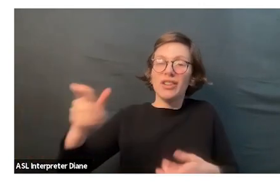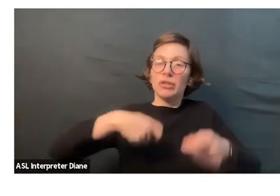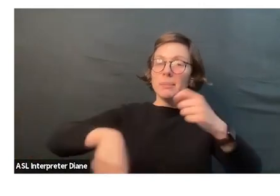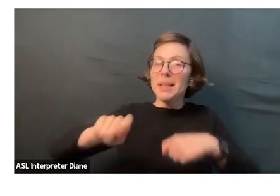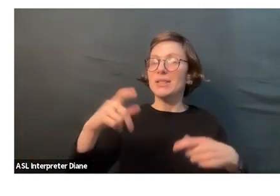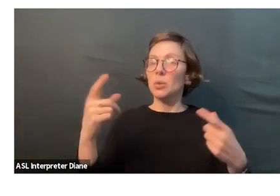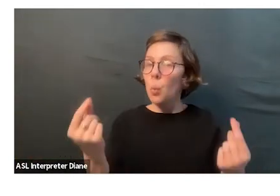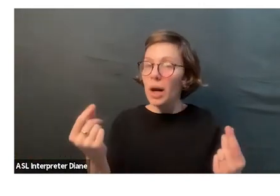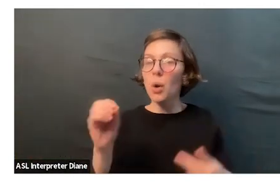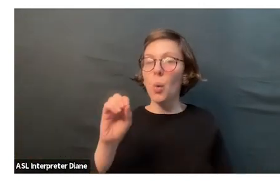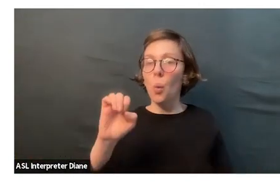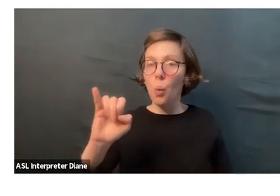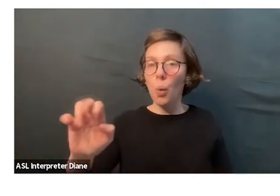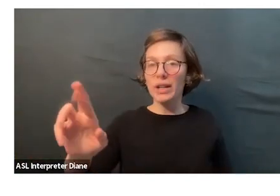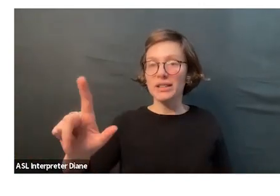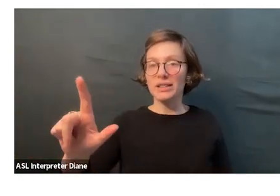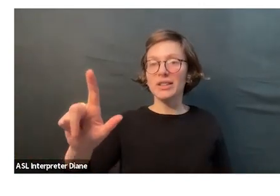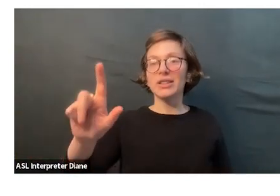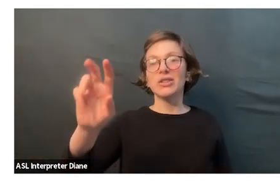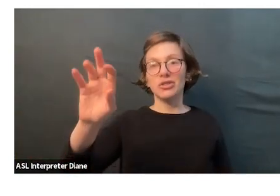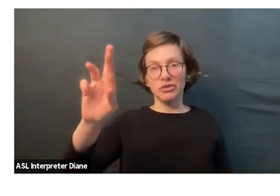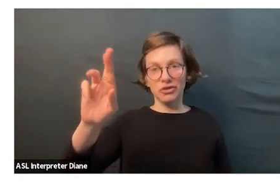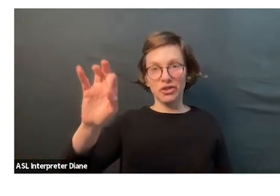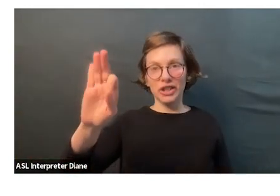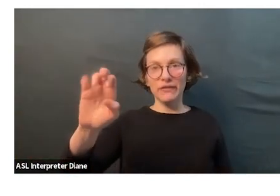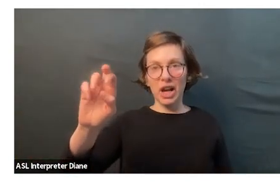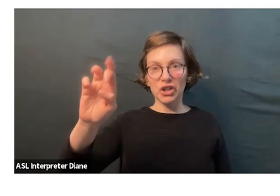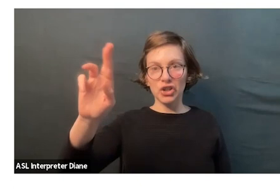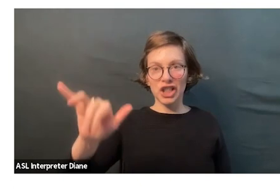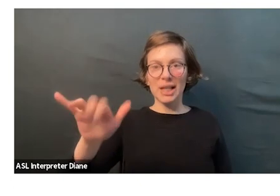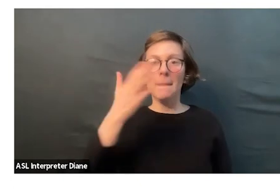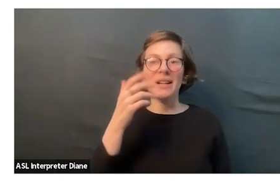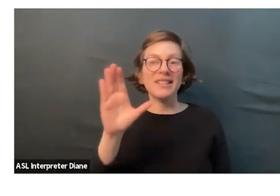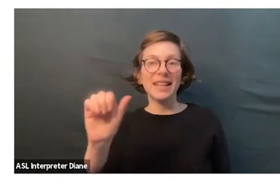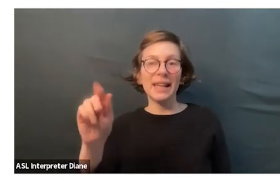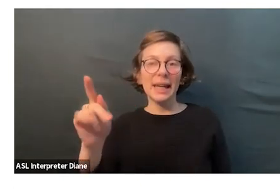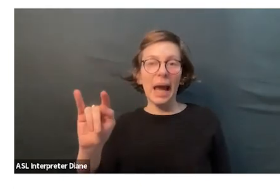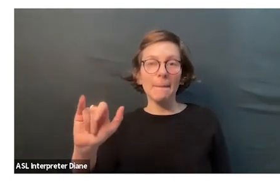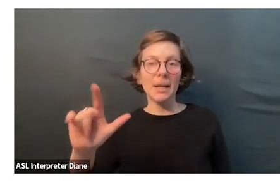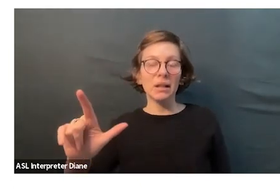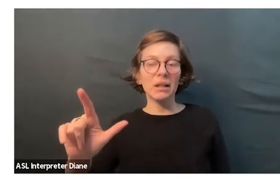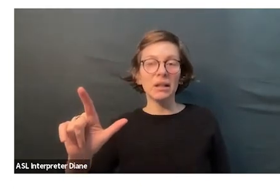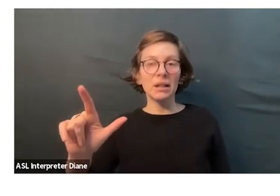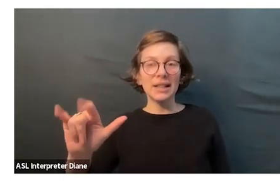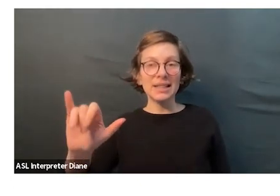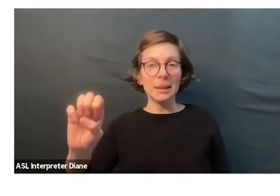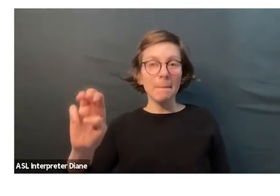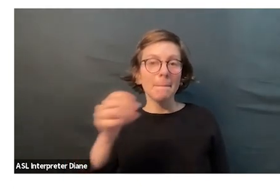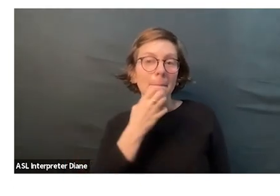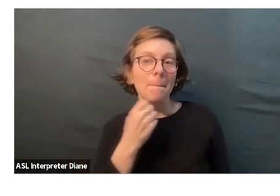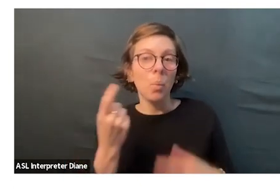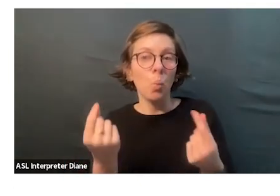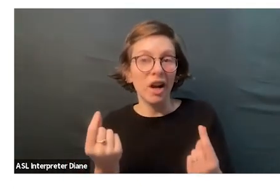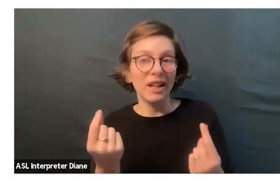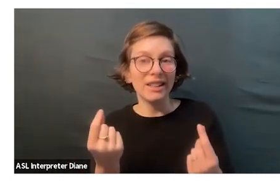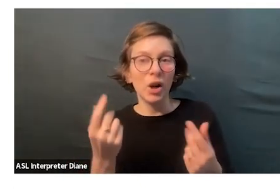this 500-page novel about this oil encounter, and he narratizes